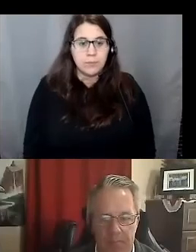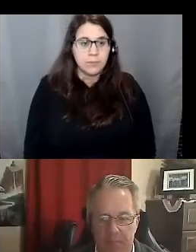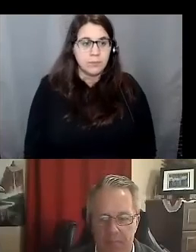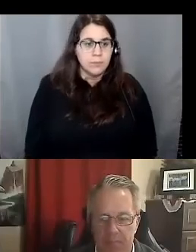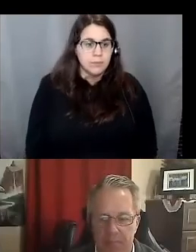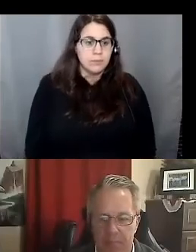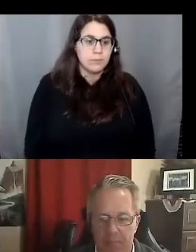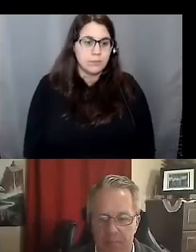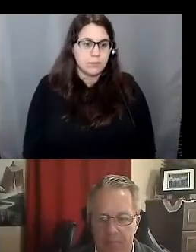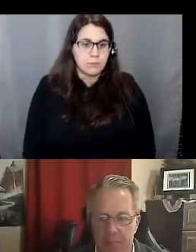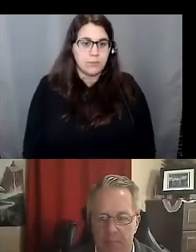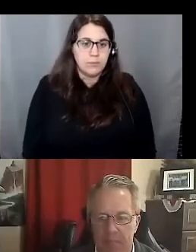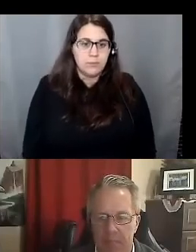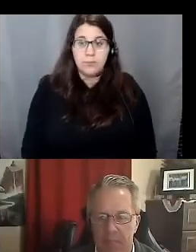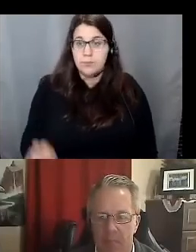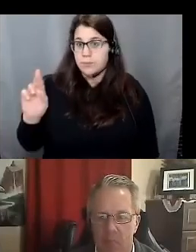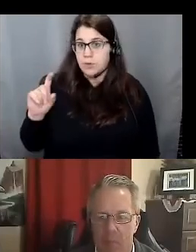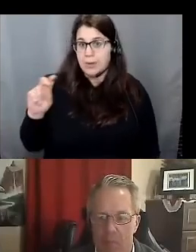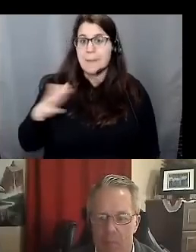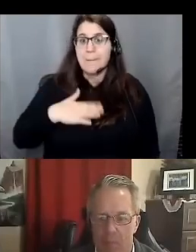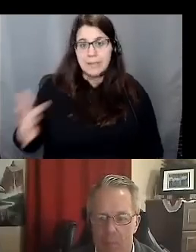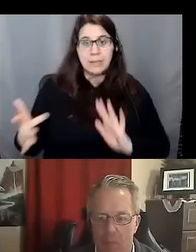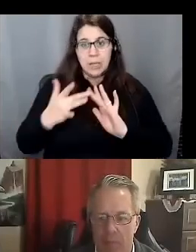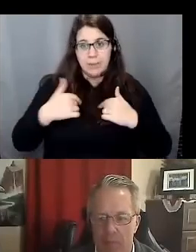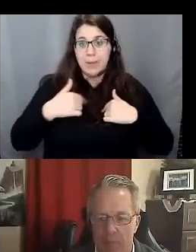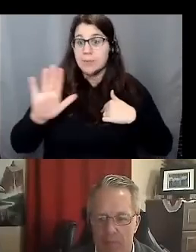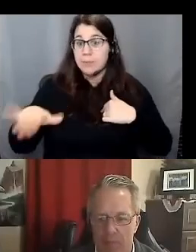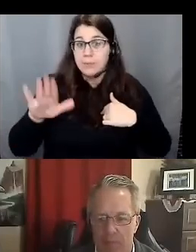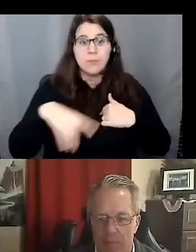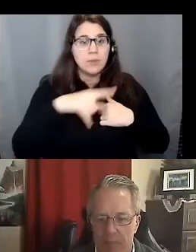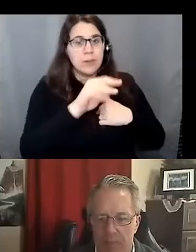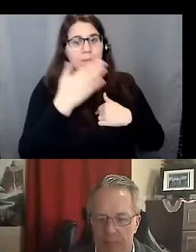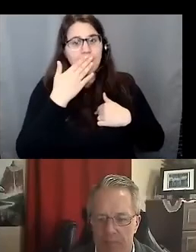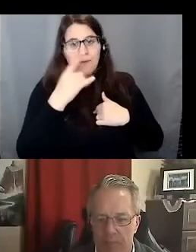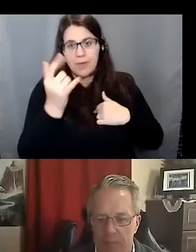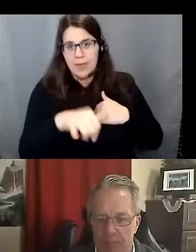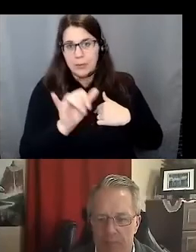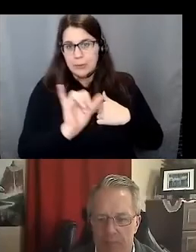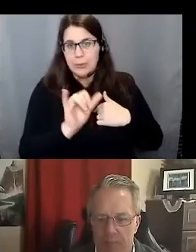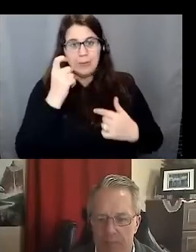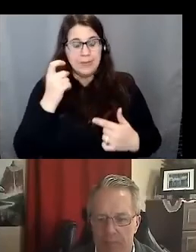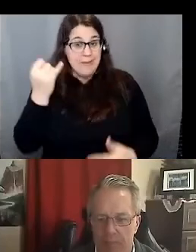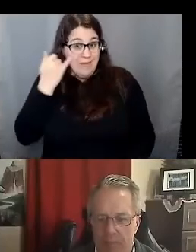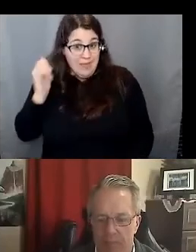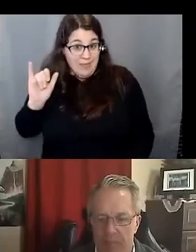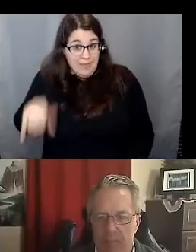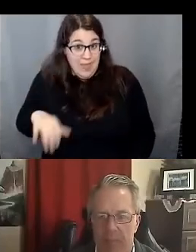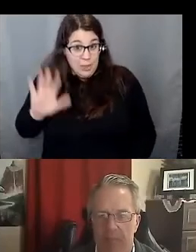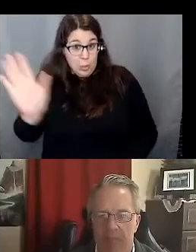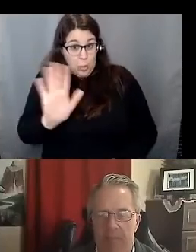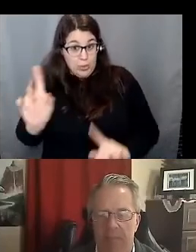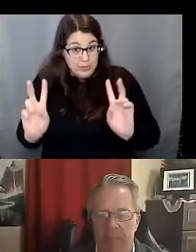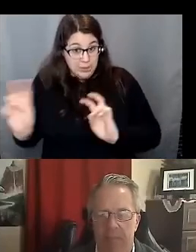Yeah, so be sure that you do reach out to me. And I'm glad that you mentioned that, Tom, too, because anytime you're having those kinds of issues, you know,